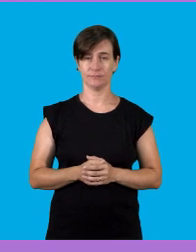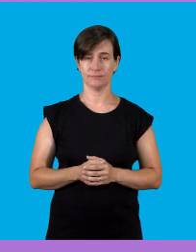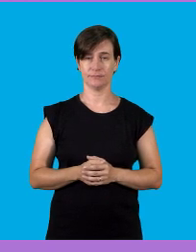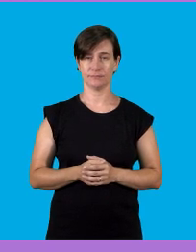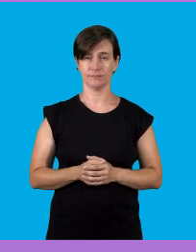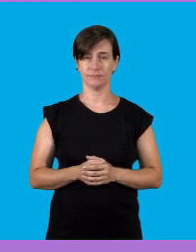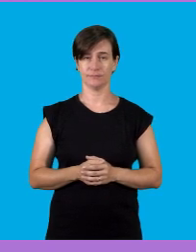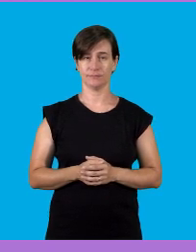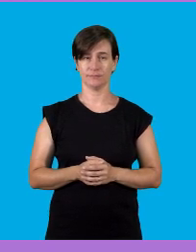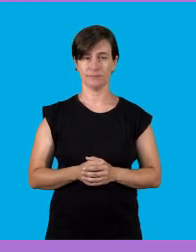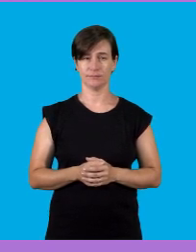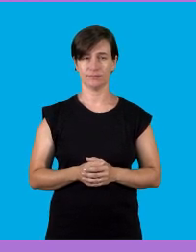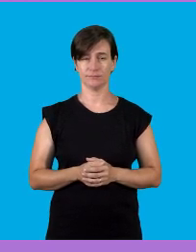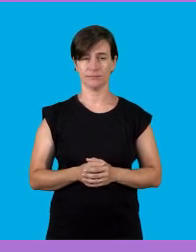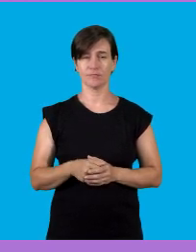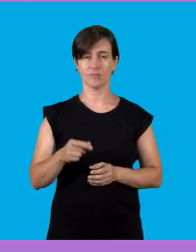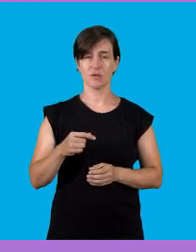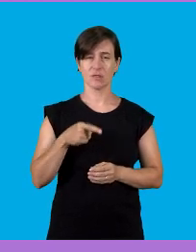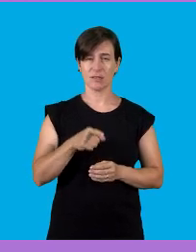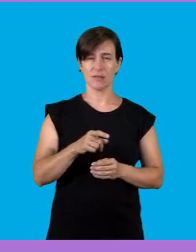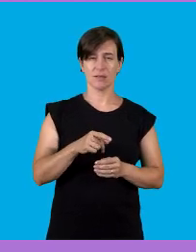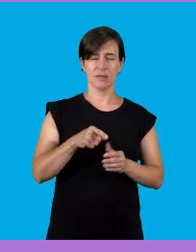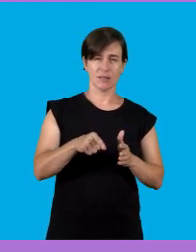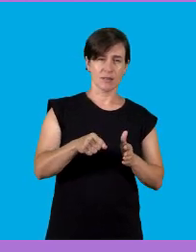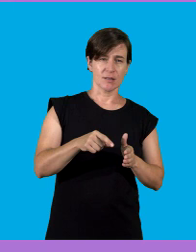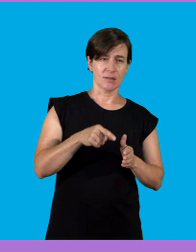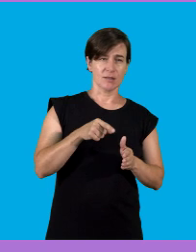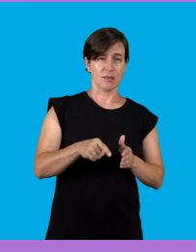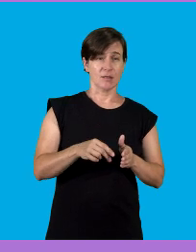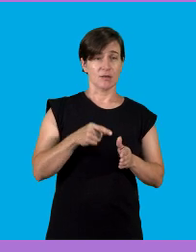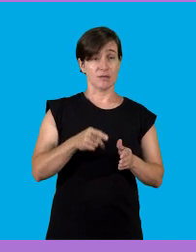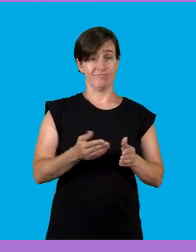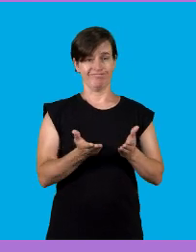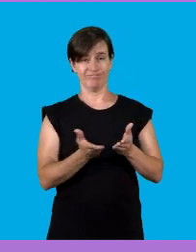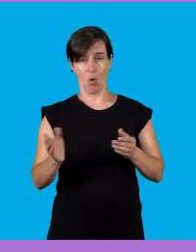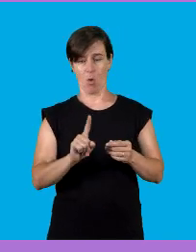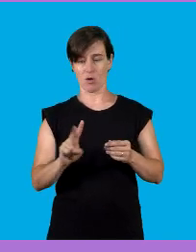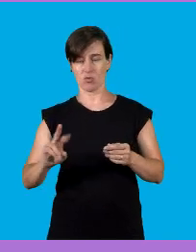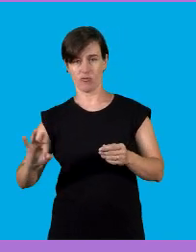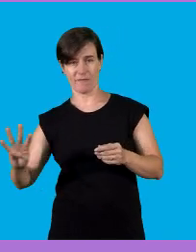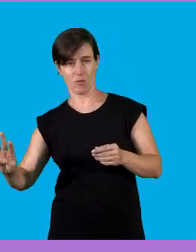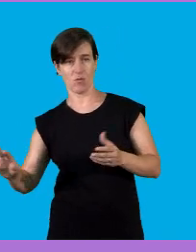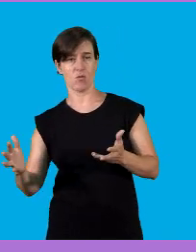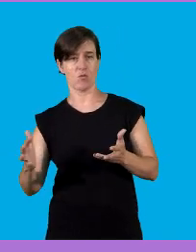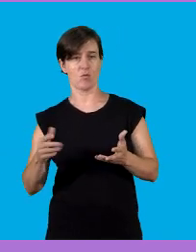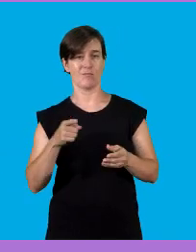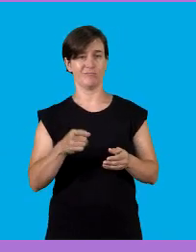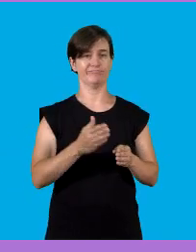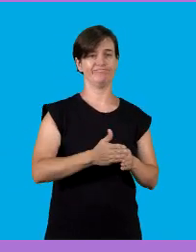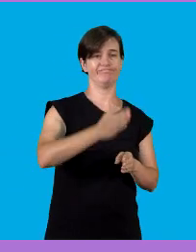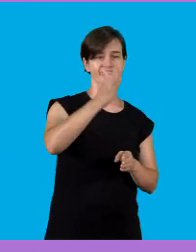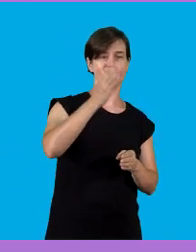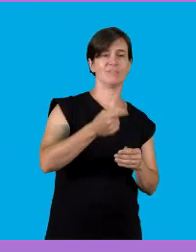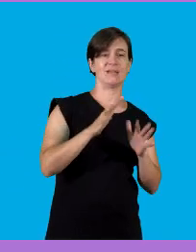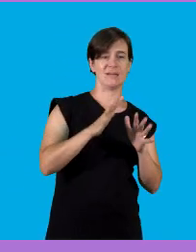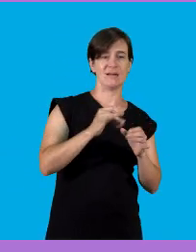in ones, 10, 11, 12, 13, 14, 15, and here we work in intervals of 0.2. All right, let's move